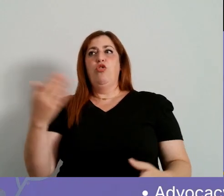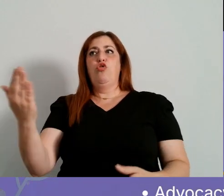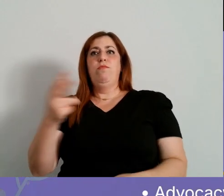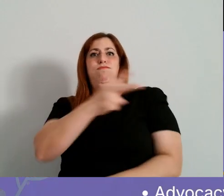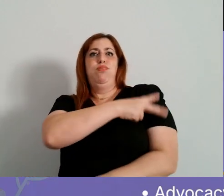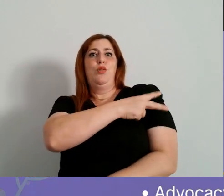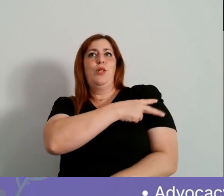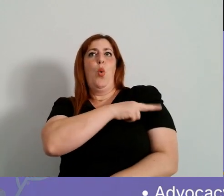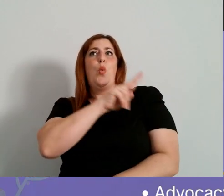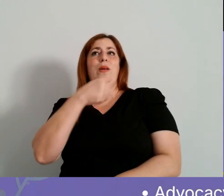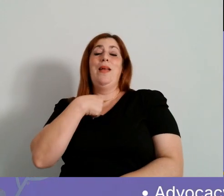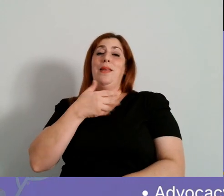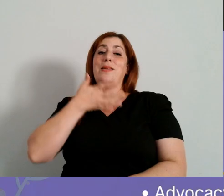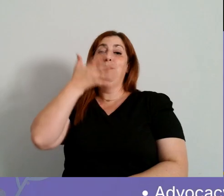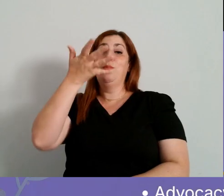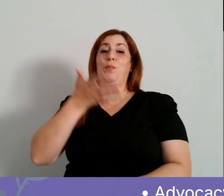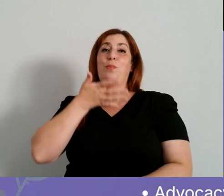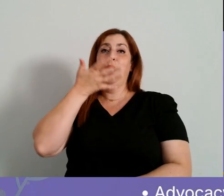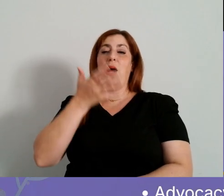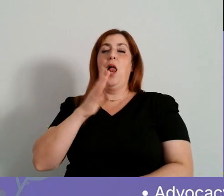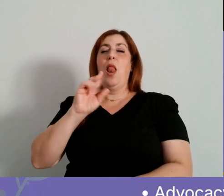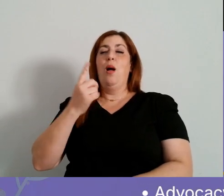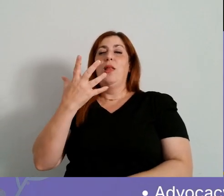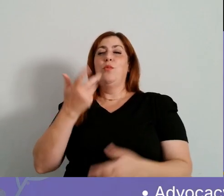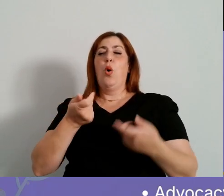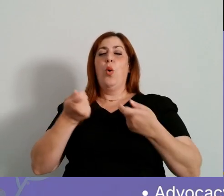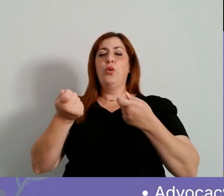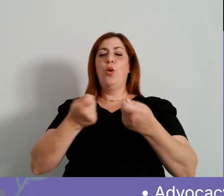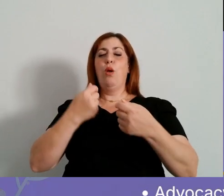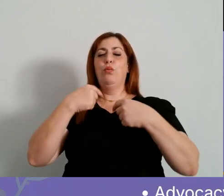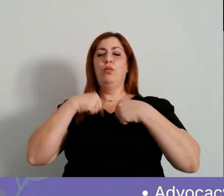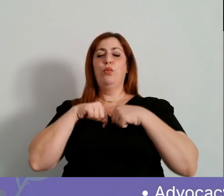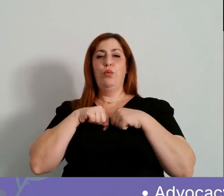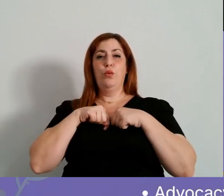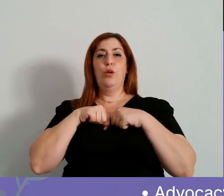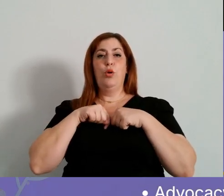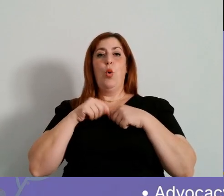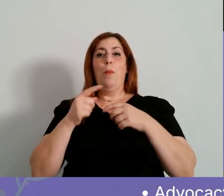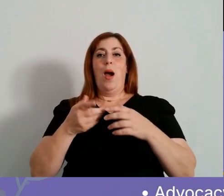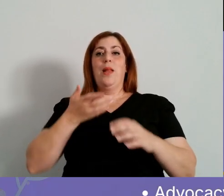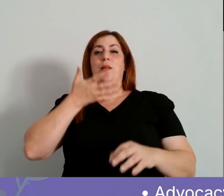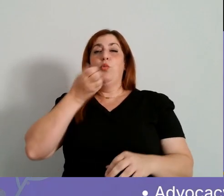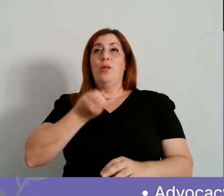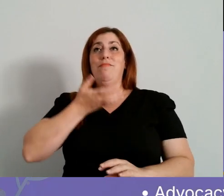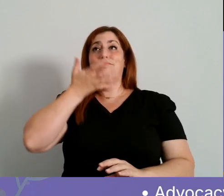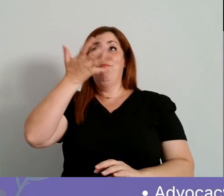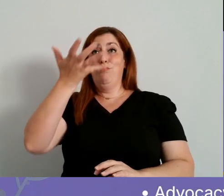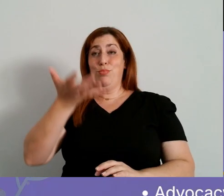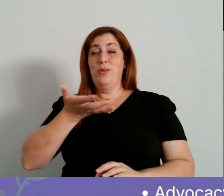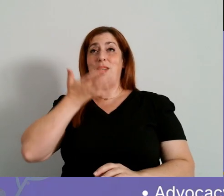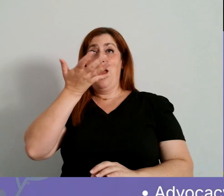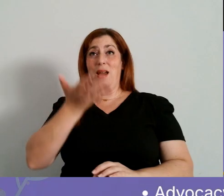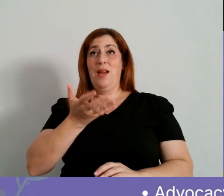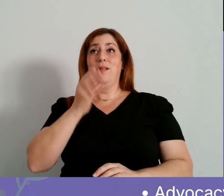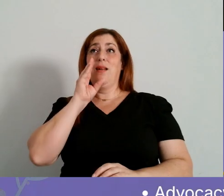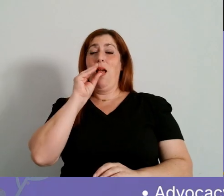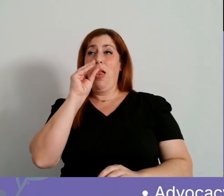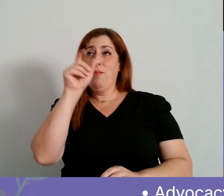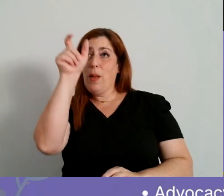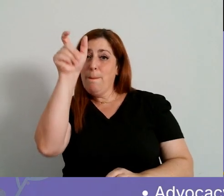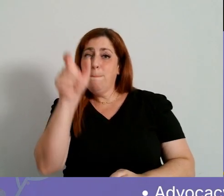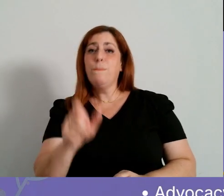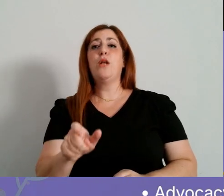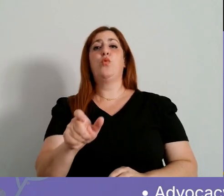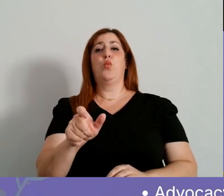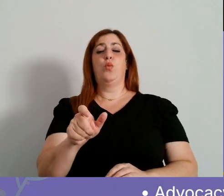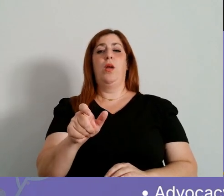So now you're in a sticky situation. You need to be able to regulate yourself. You need to be able to know how to speak to this person,